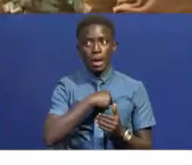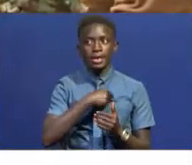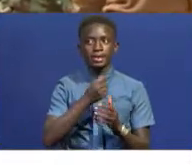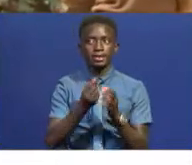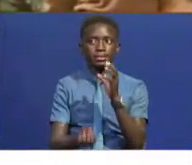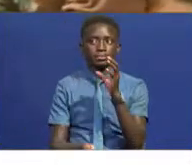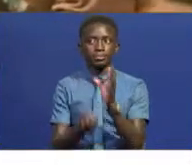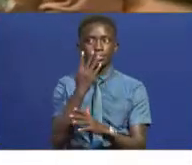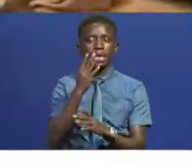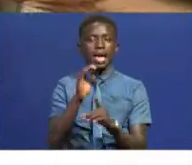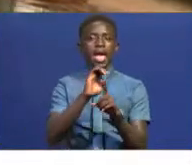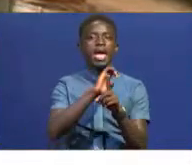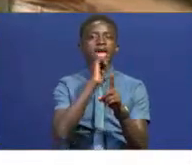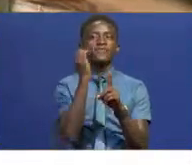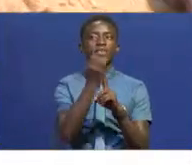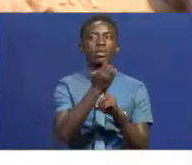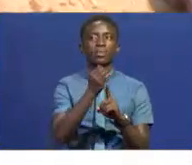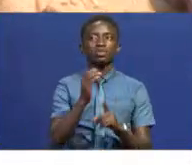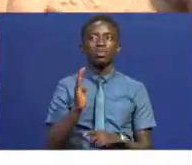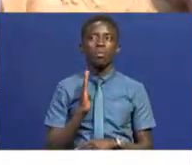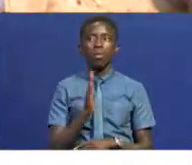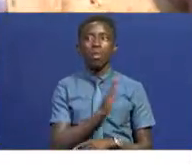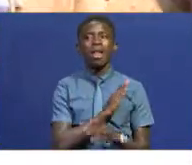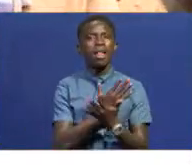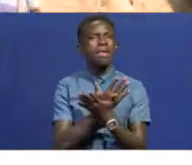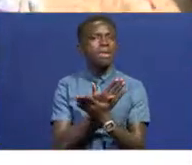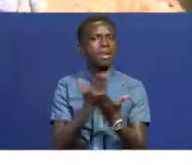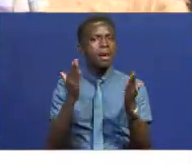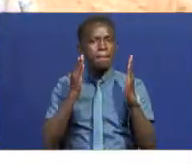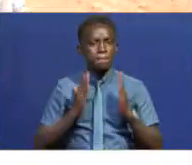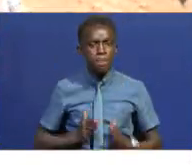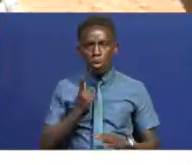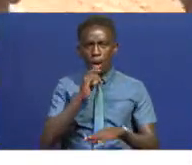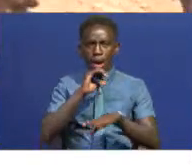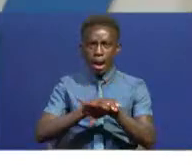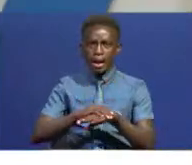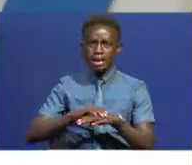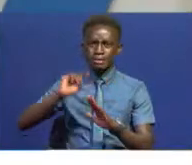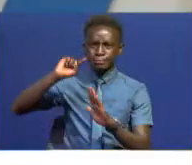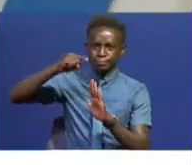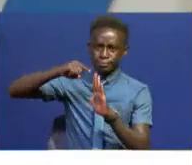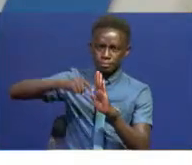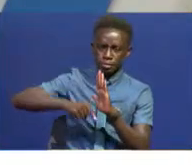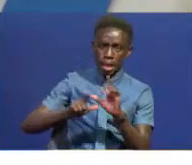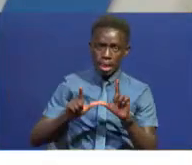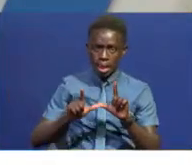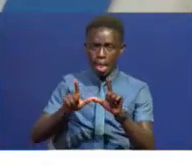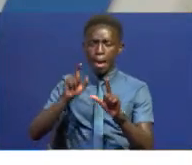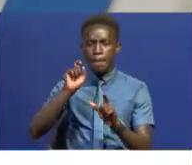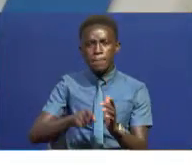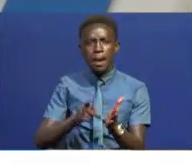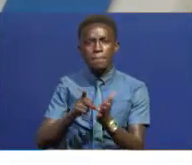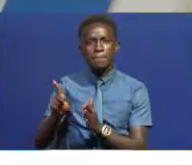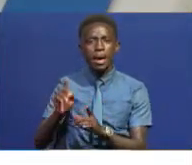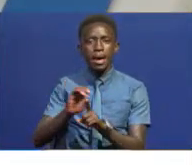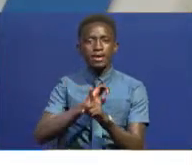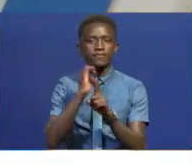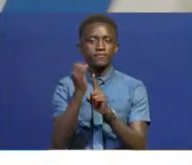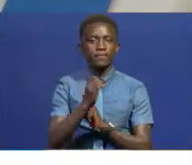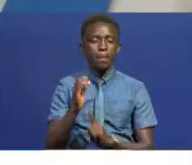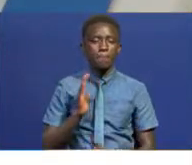environmental board. So anybody who will be receiving a mining license must pay an environmental board, which shall be